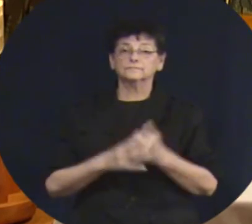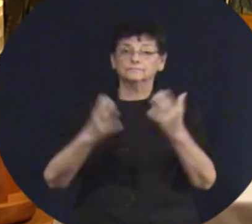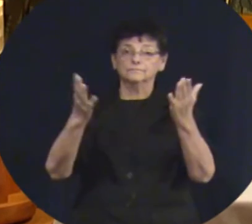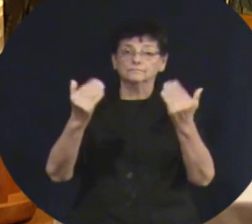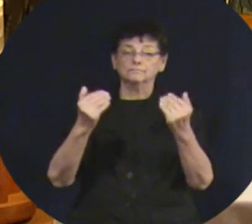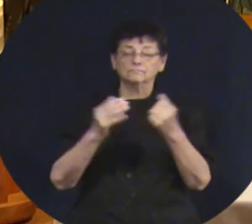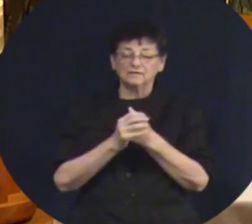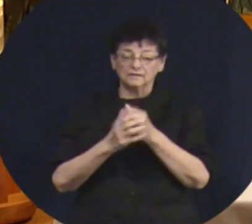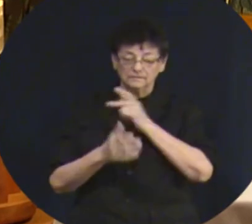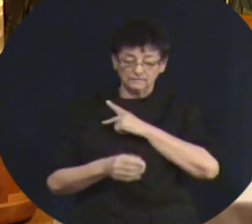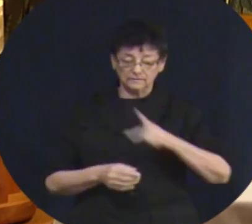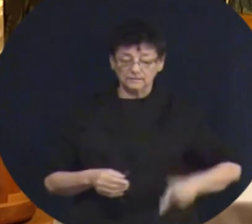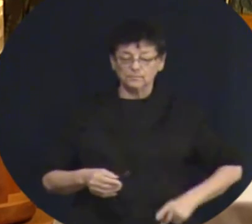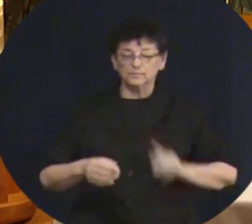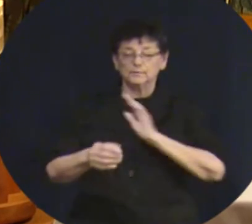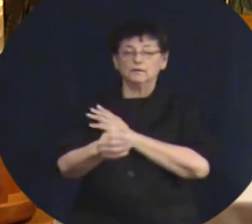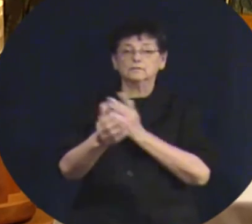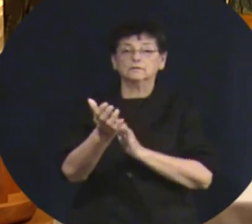Christ.